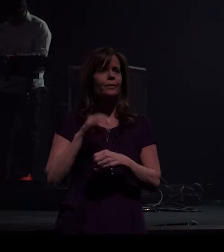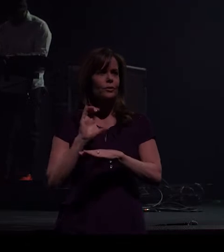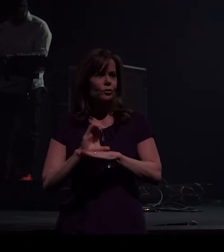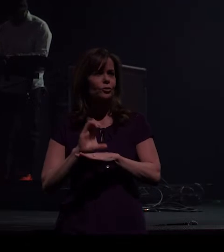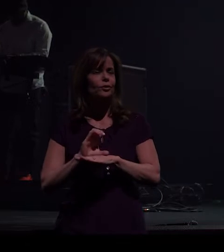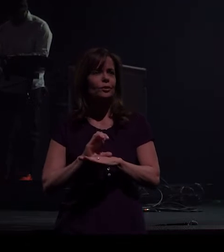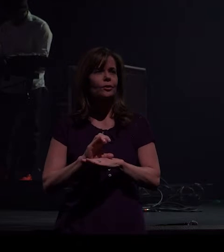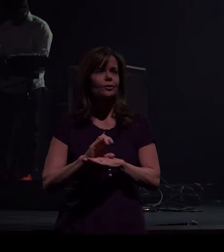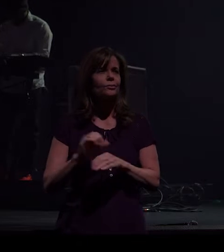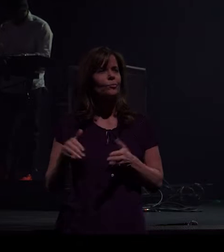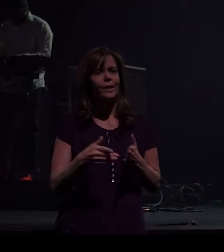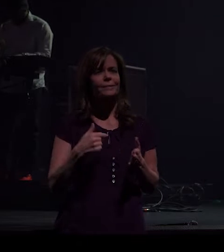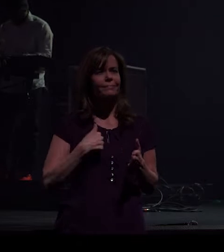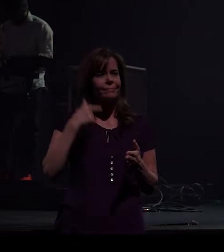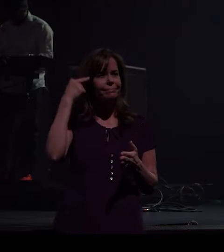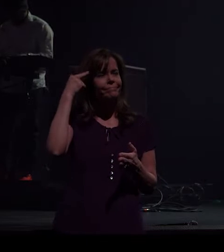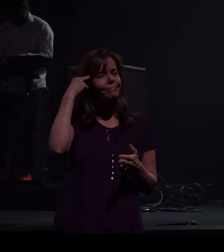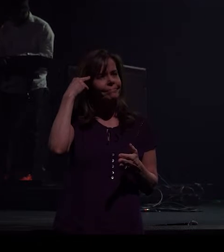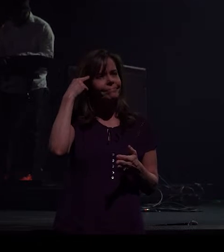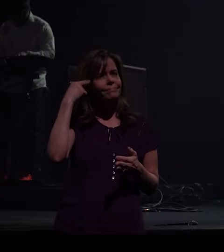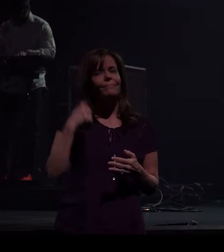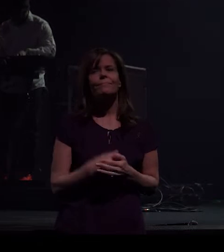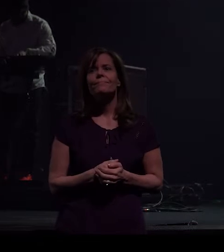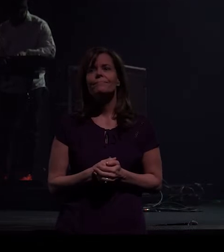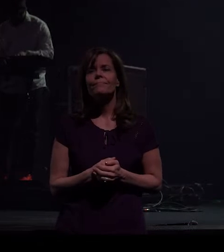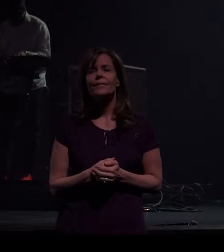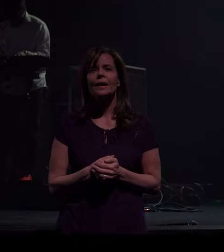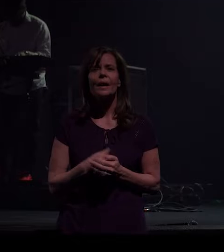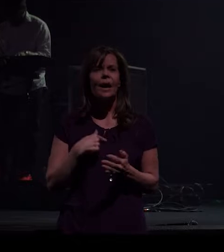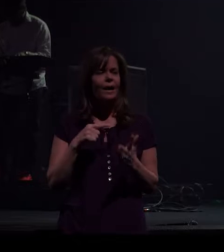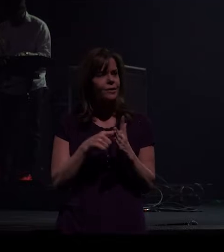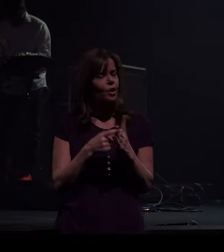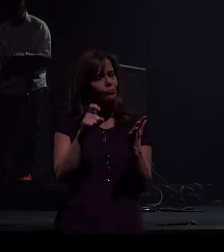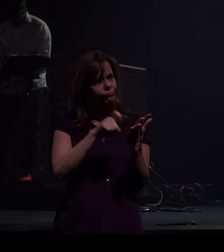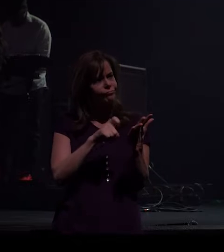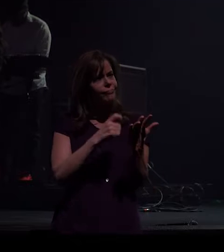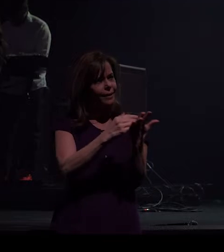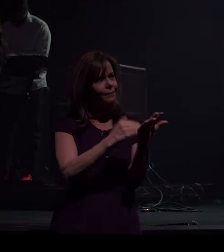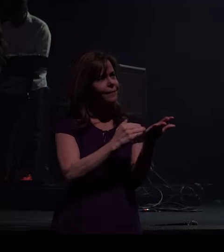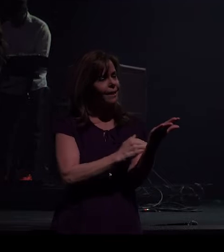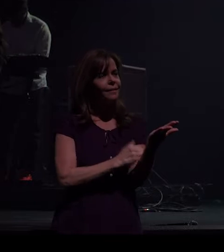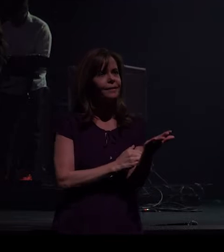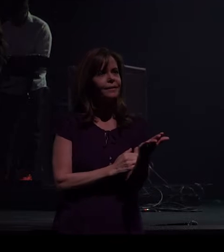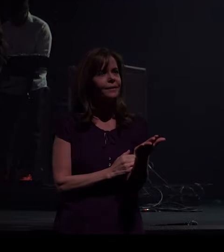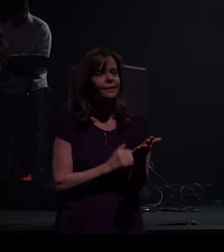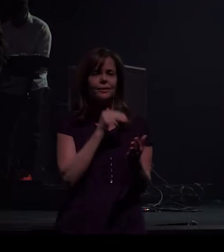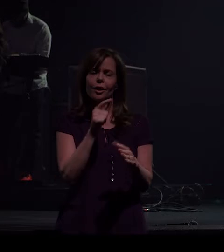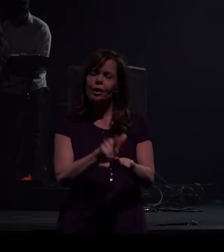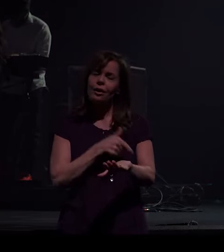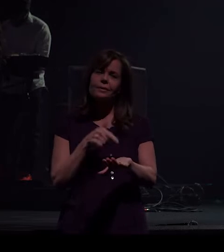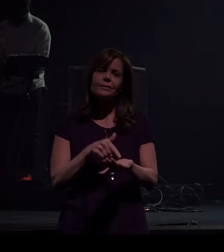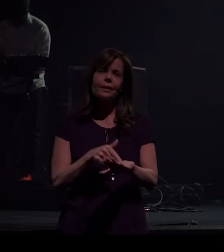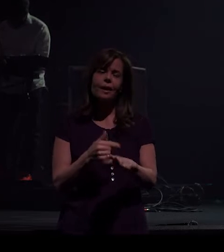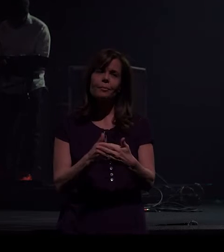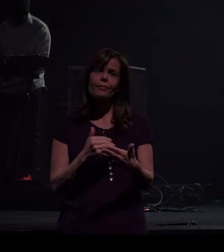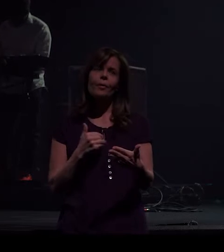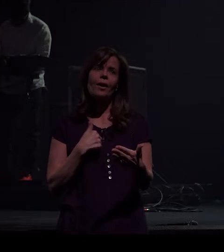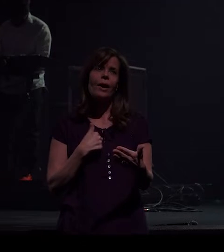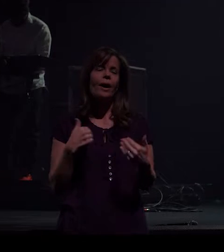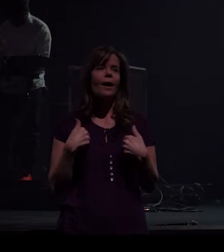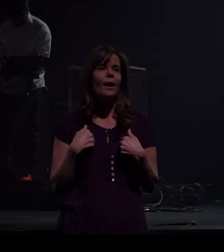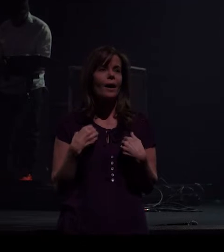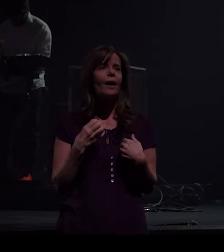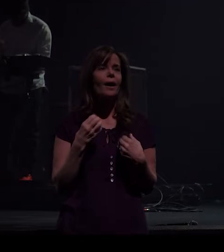just the ways that I know about, and I started to jot those things down. And it didn't take me long before I had several